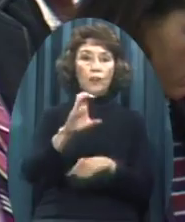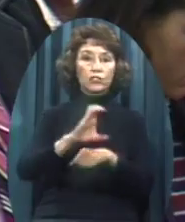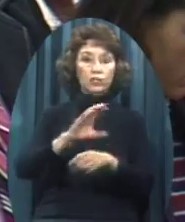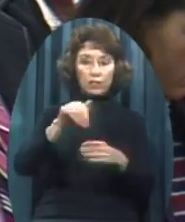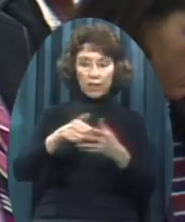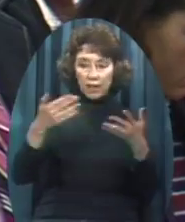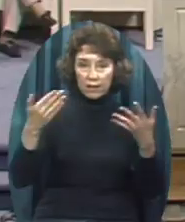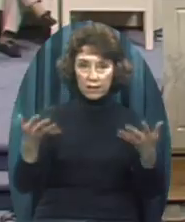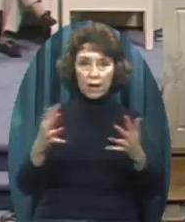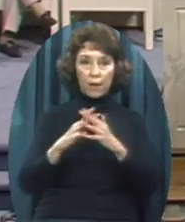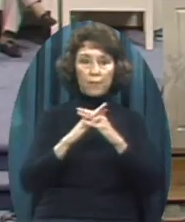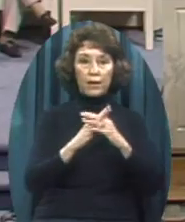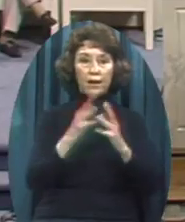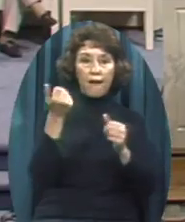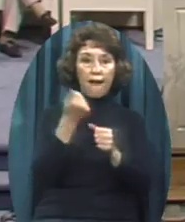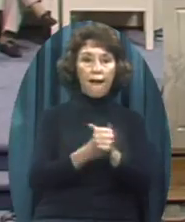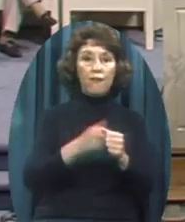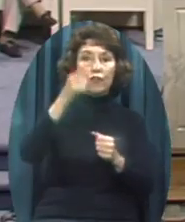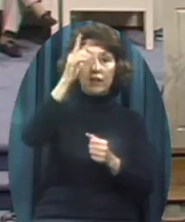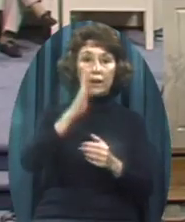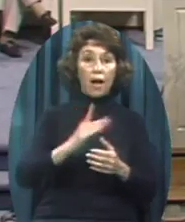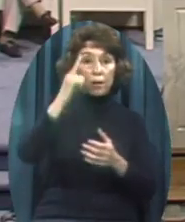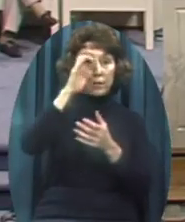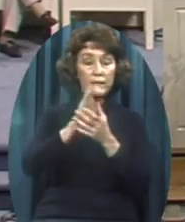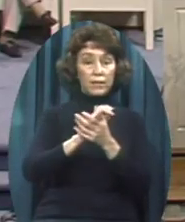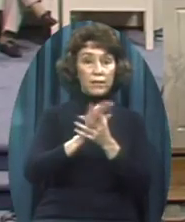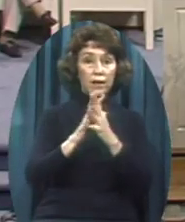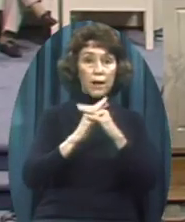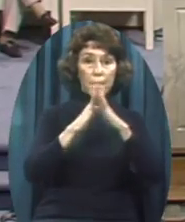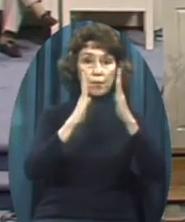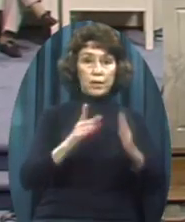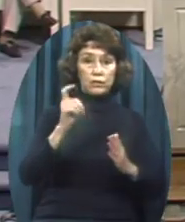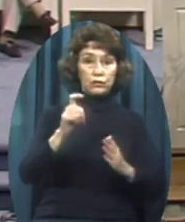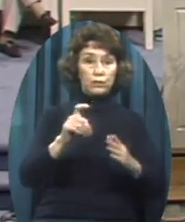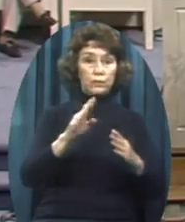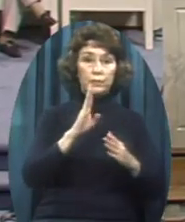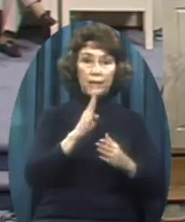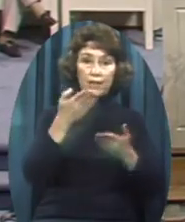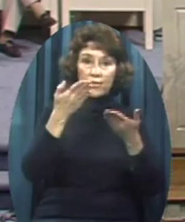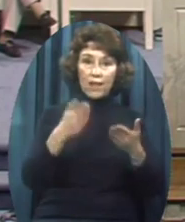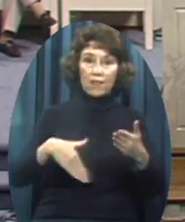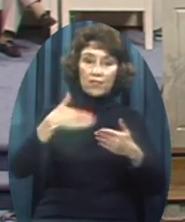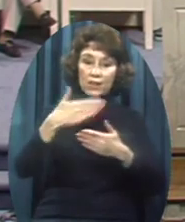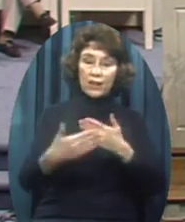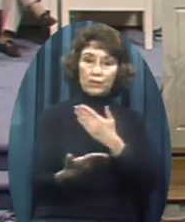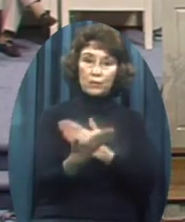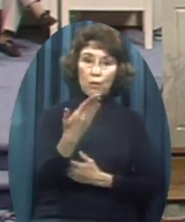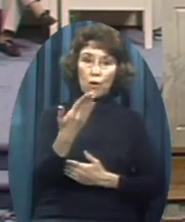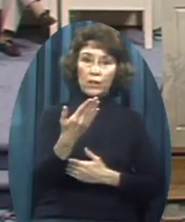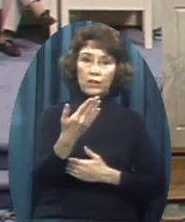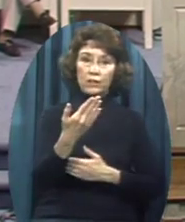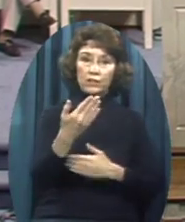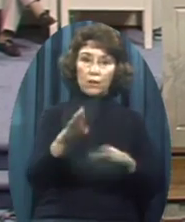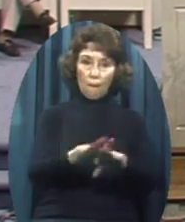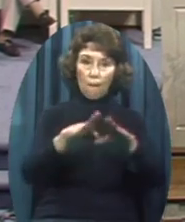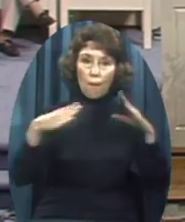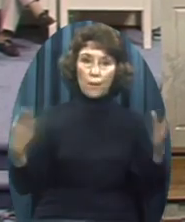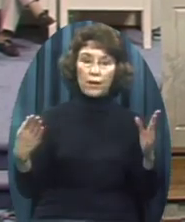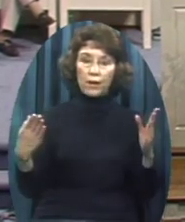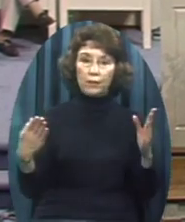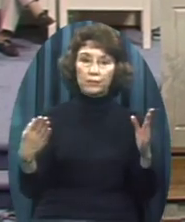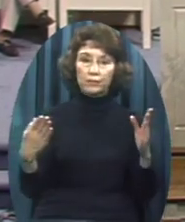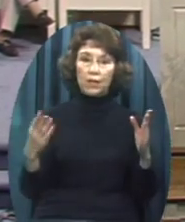morning to jerk it off. Absolutely. We can't have that in this country. And God bless your heart, as long as I'm living, we're not going to have